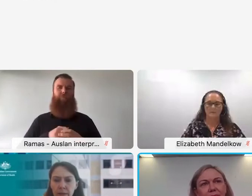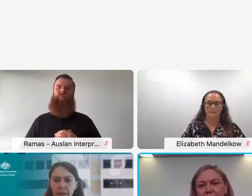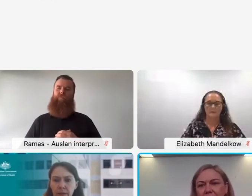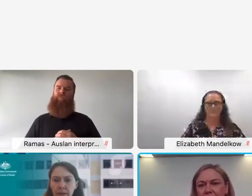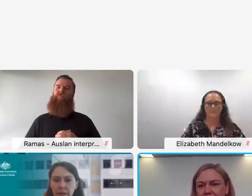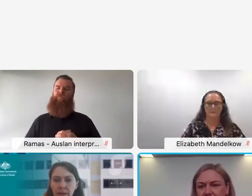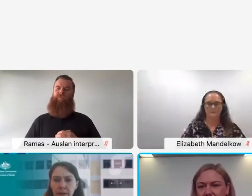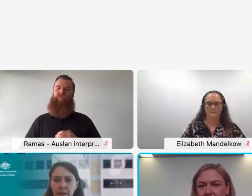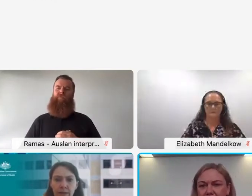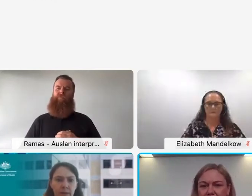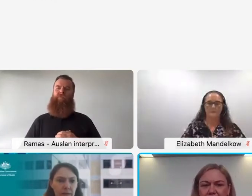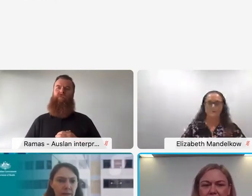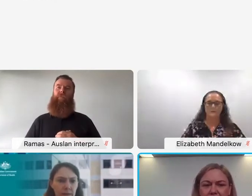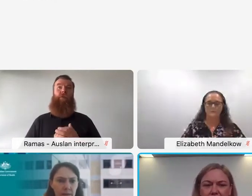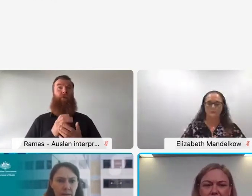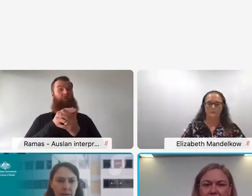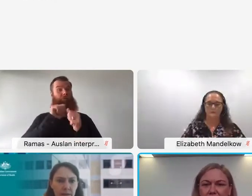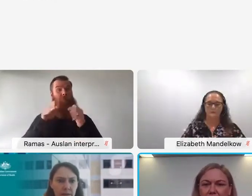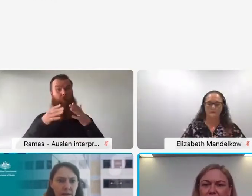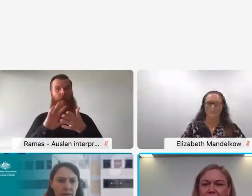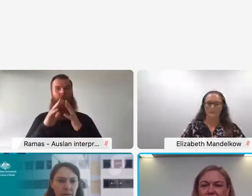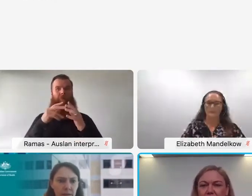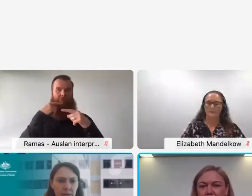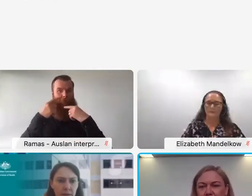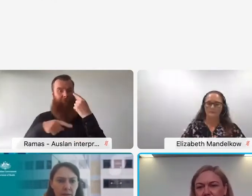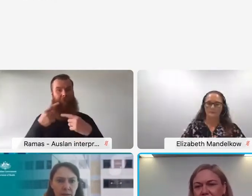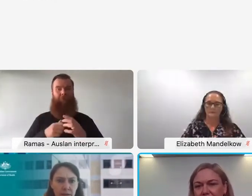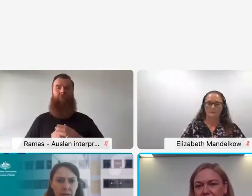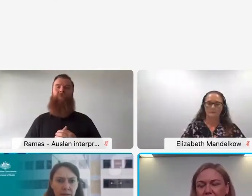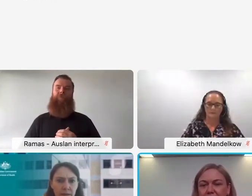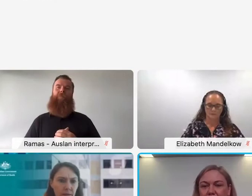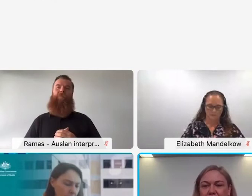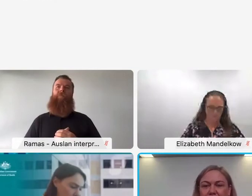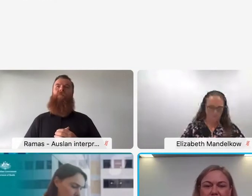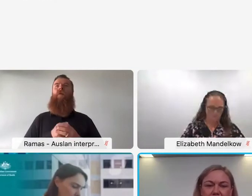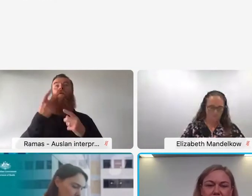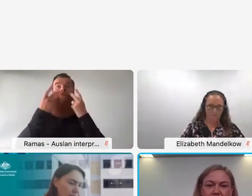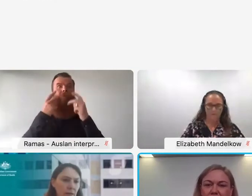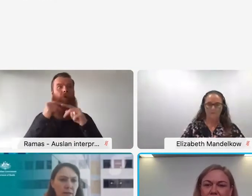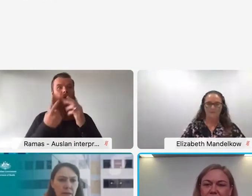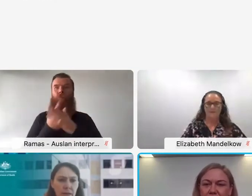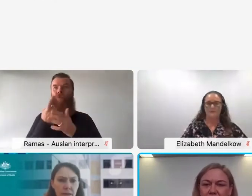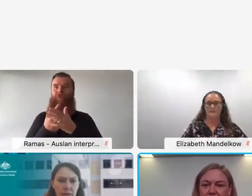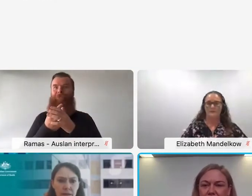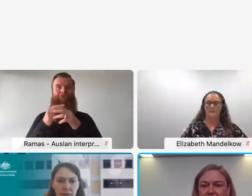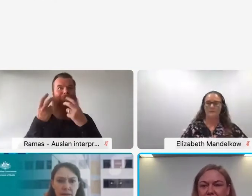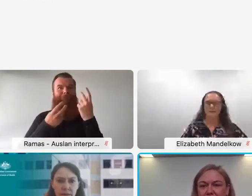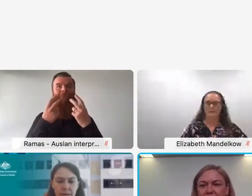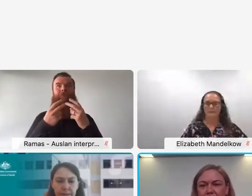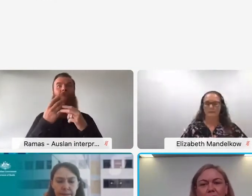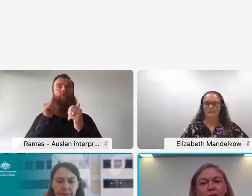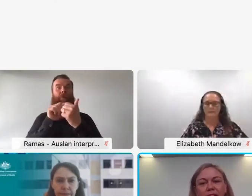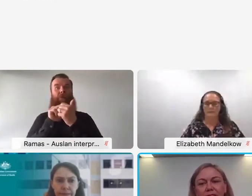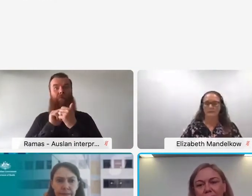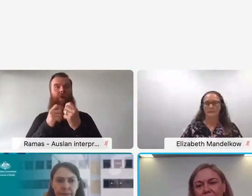the best way that I can describe it is we seek opportunities to partner with organisations about this, but